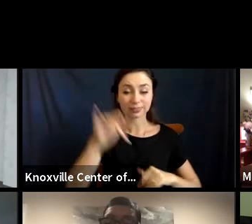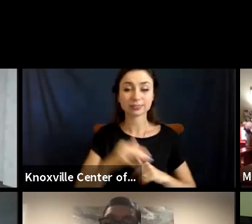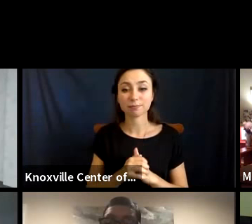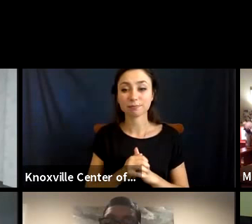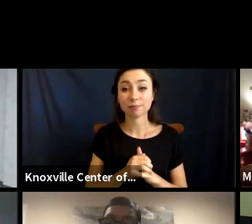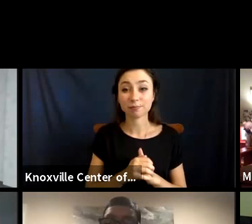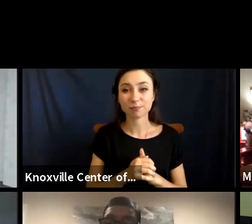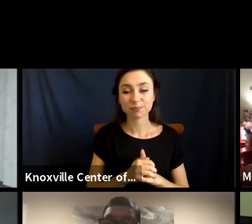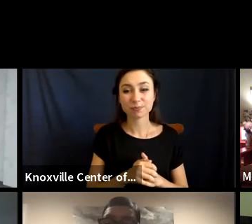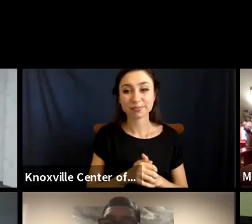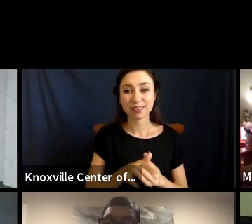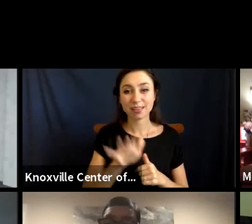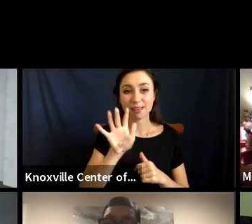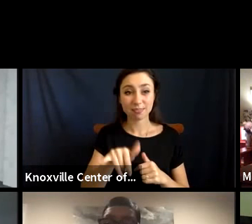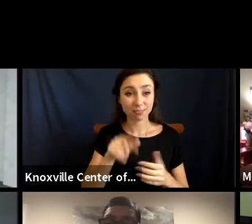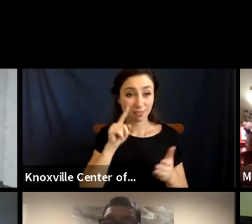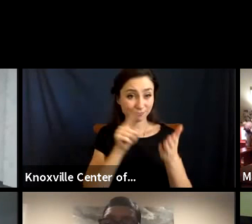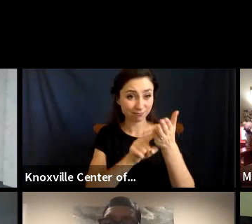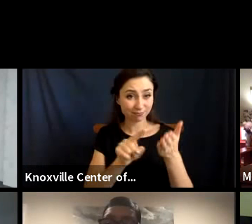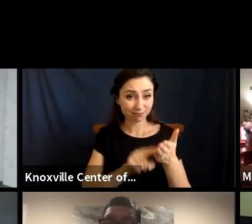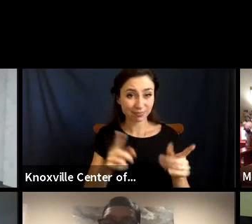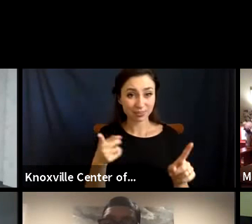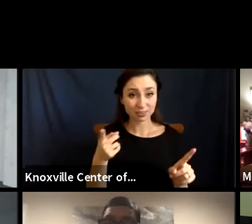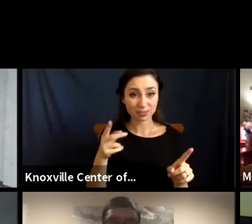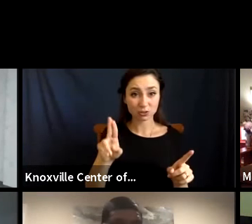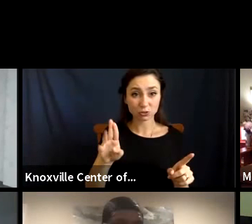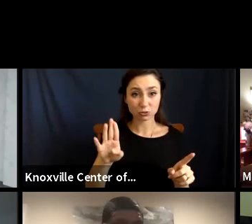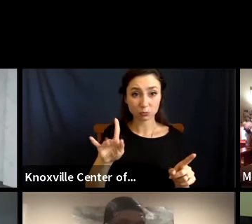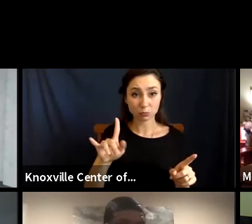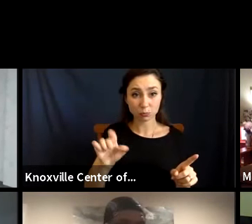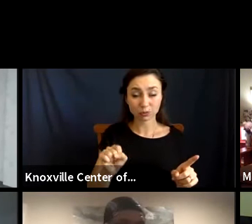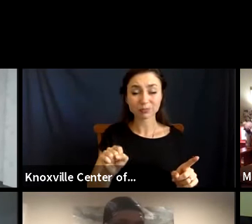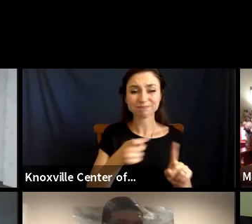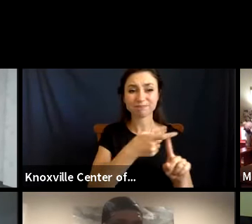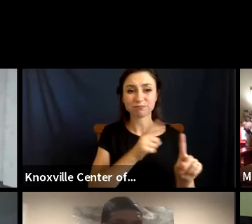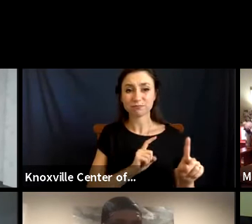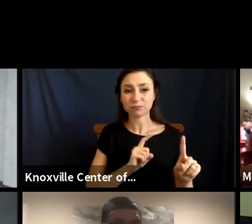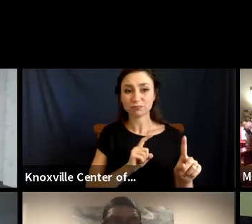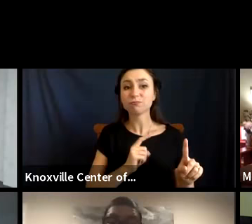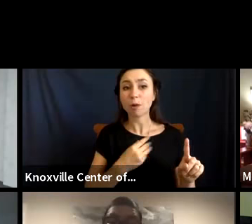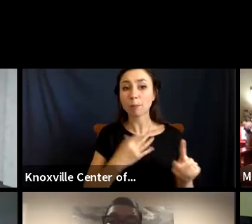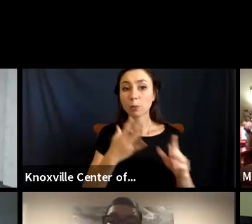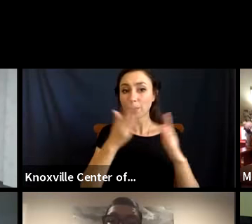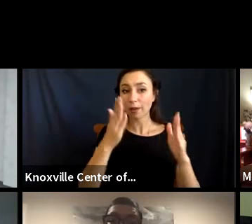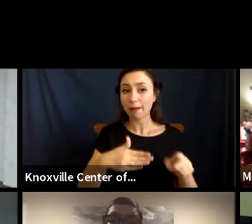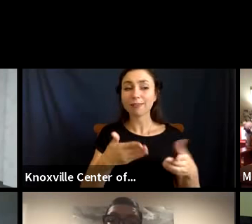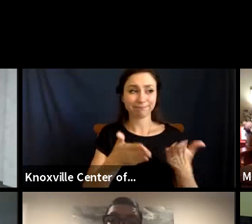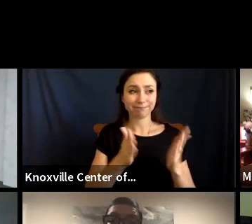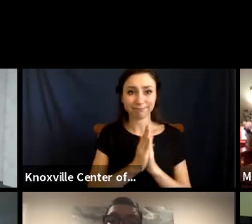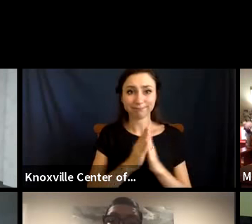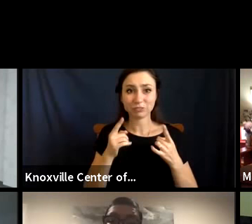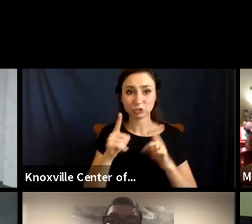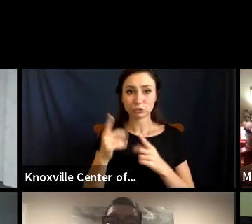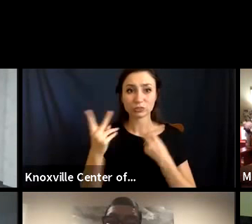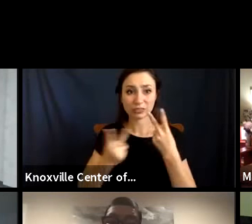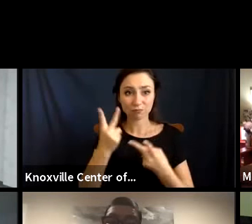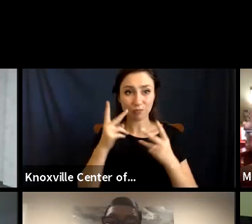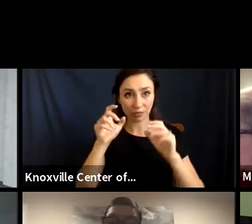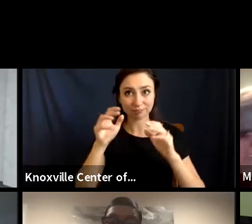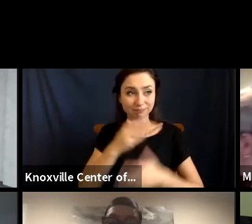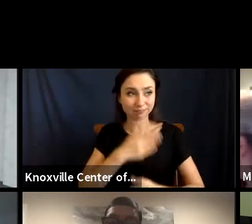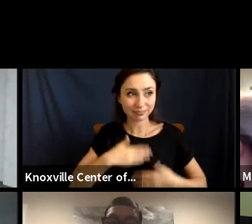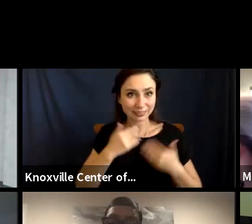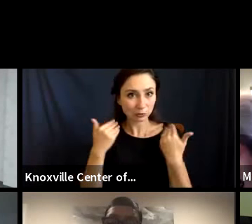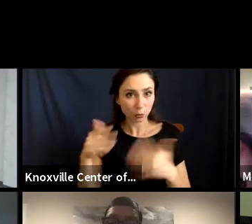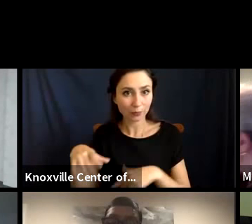is what Dr. Burks from the White House Task Force had asked us to take on during her visit. We hope